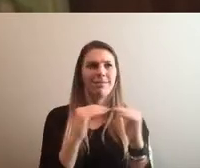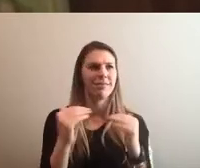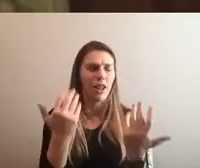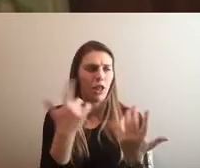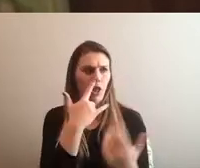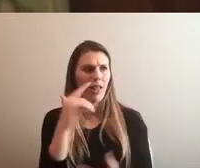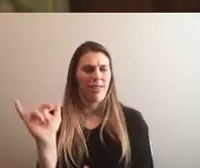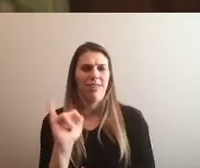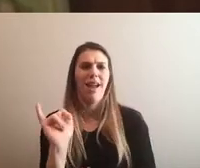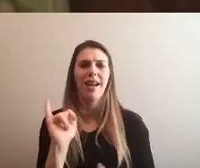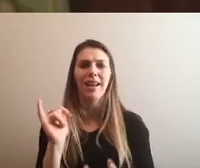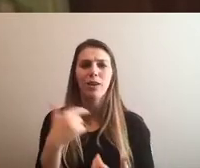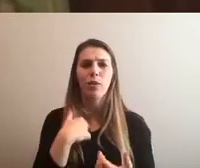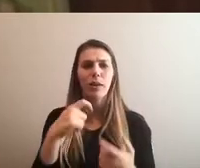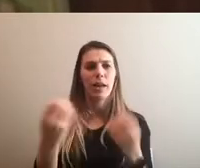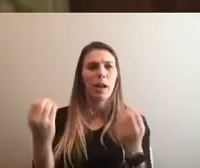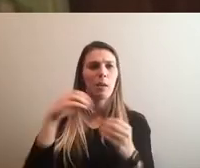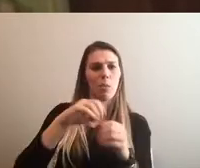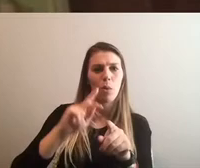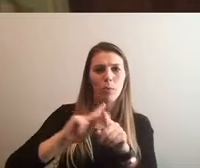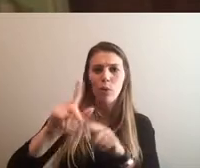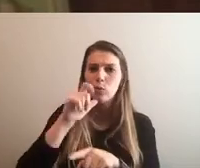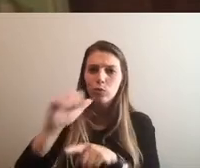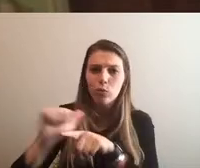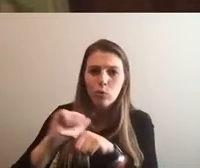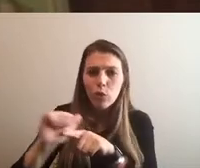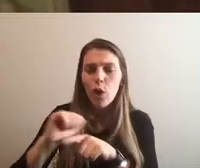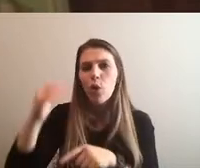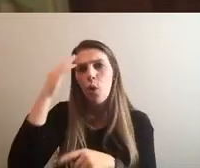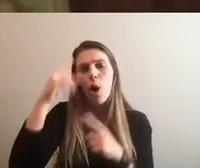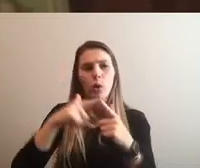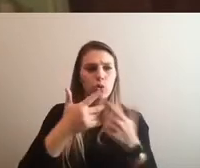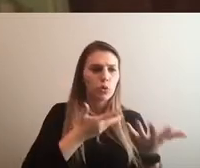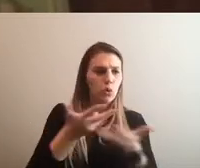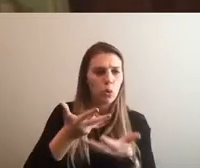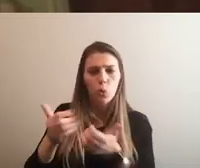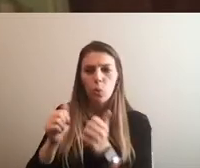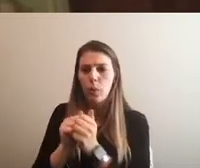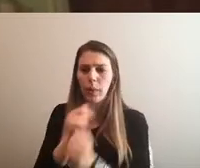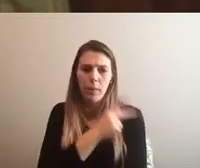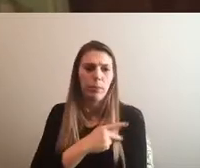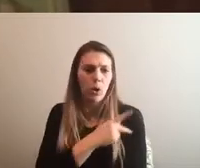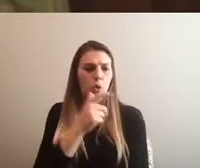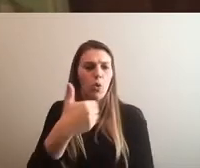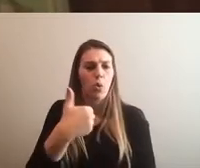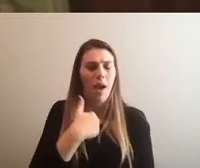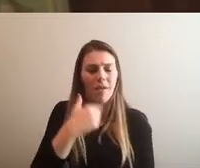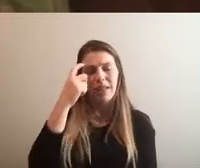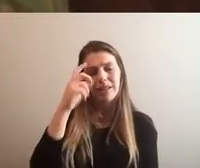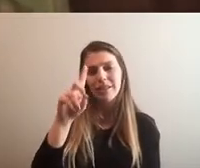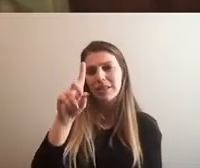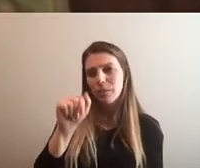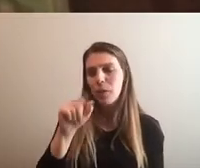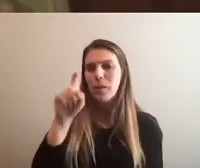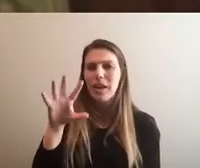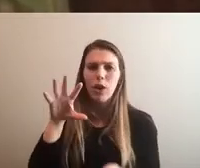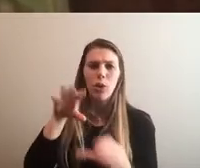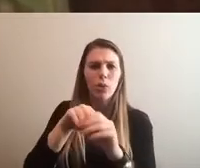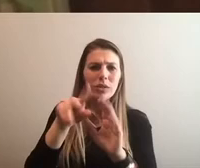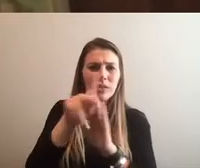We need more trained healthcare professionals knowing exactly how to treat patients with intellectual disabilities. We need more inclusive policies and more access to healthcare